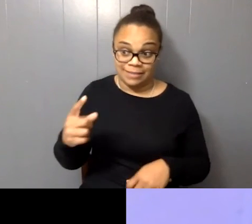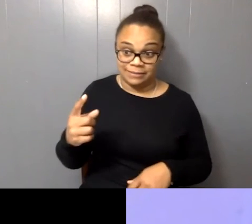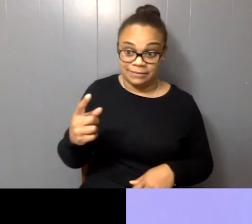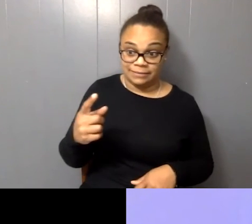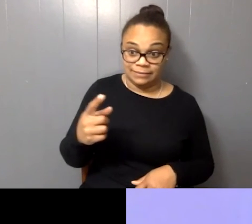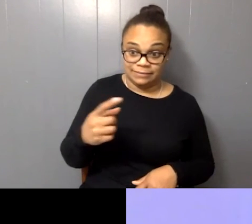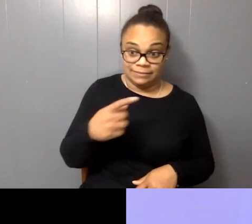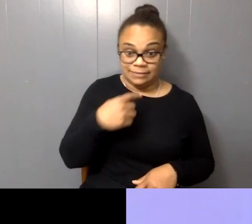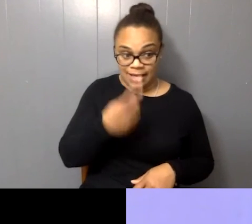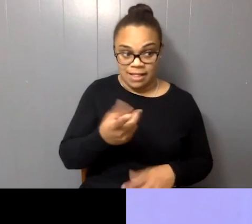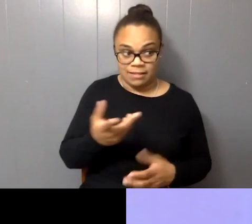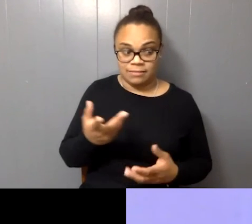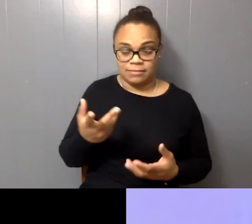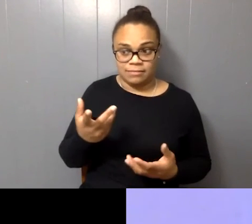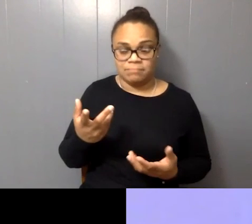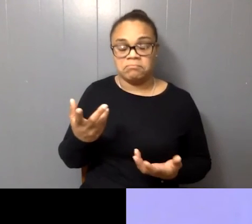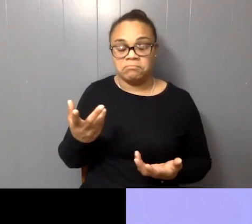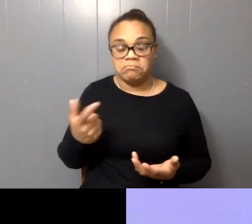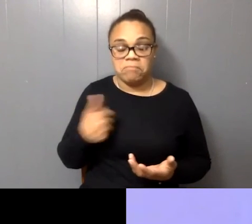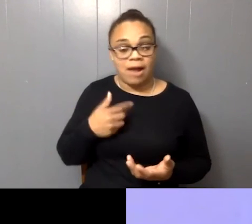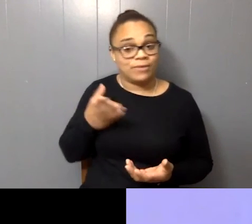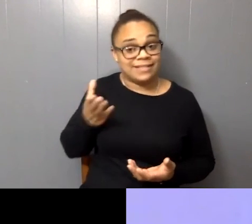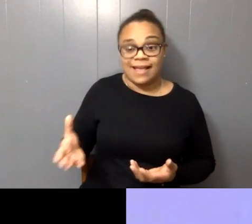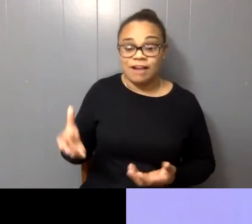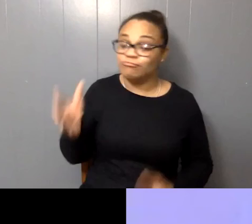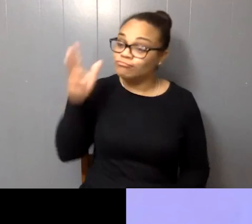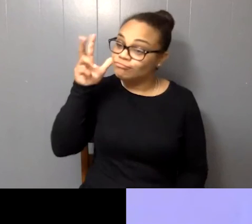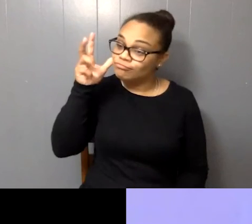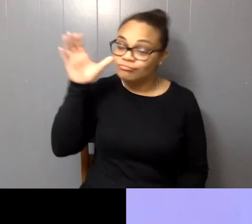it for a while, I was there to listen when she wanted it.